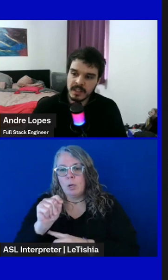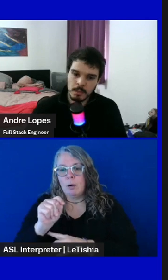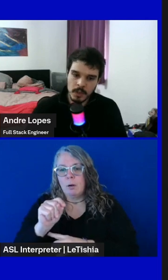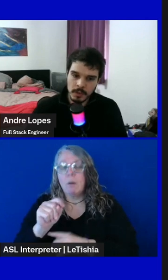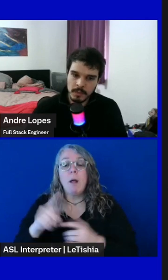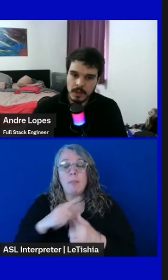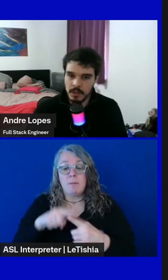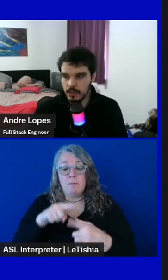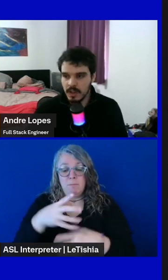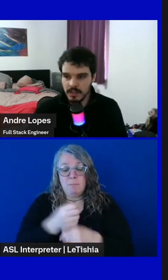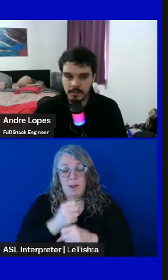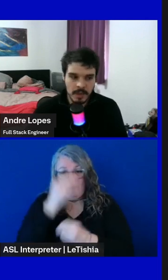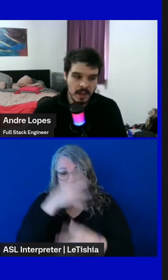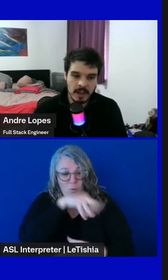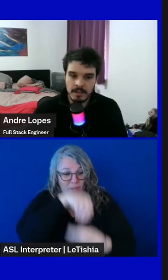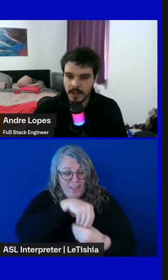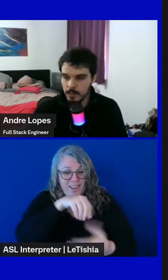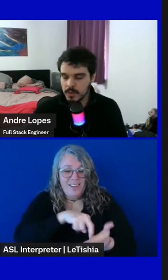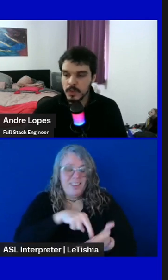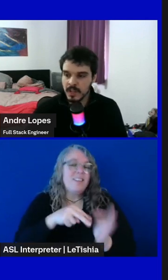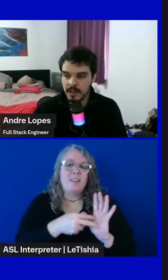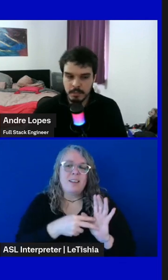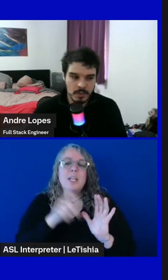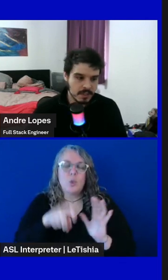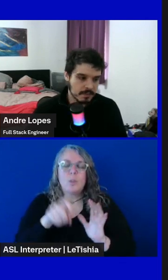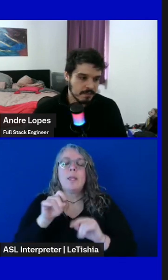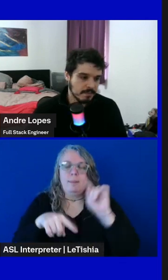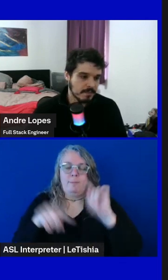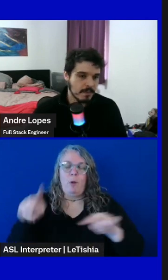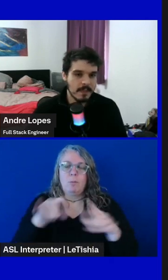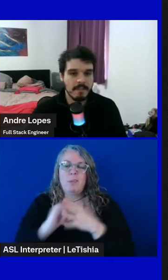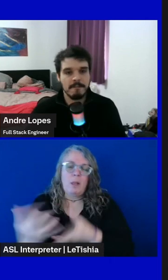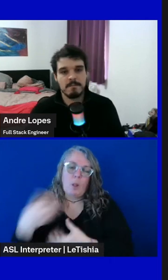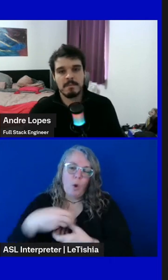information inside the module, you need to have variables, which are inputs.